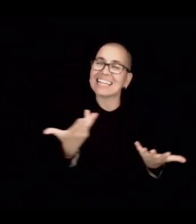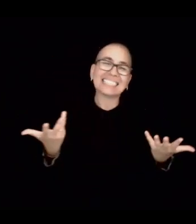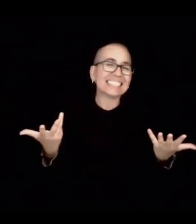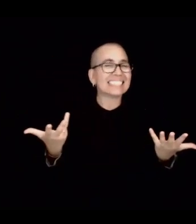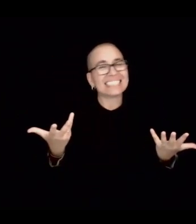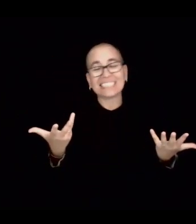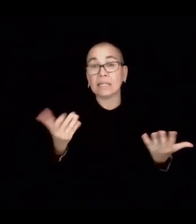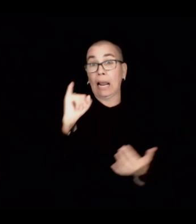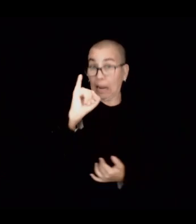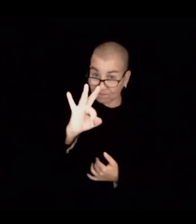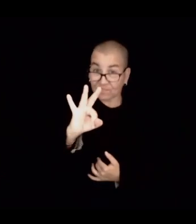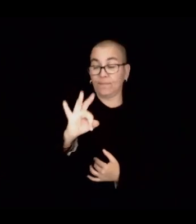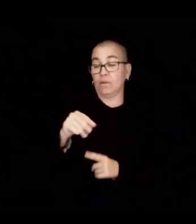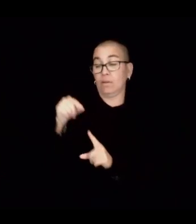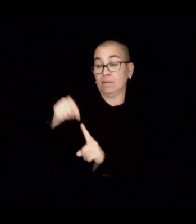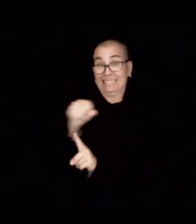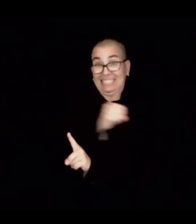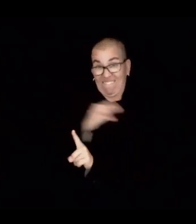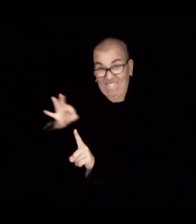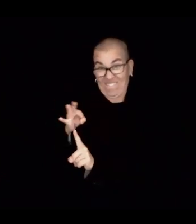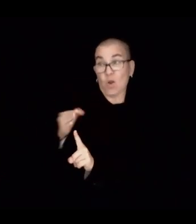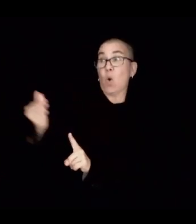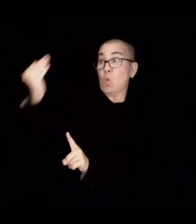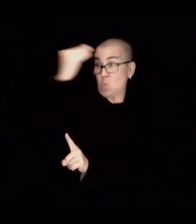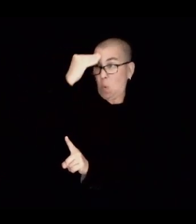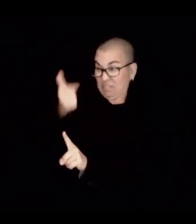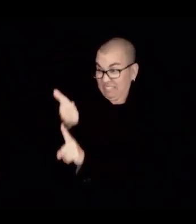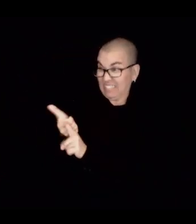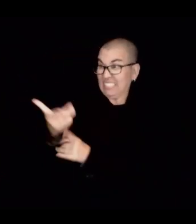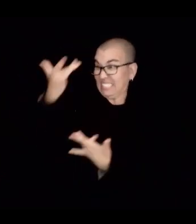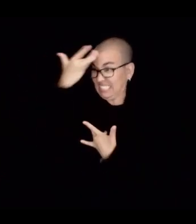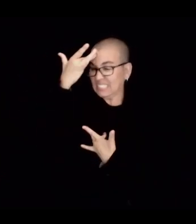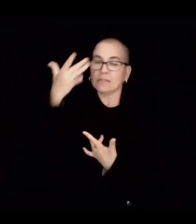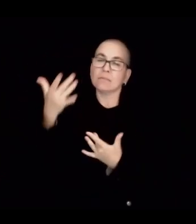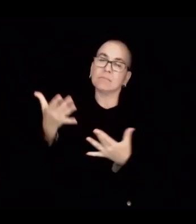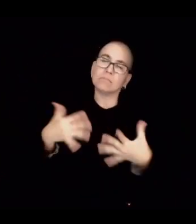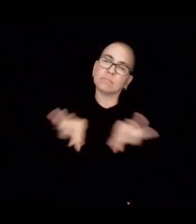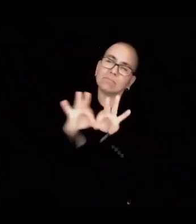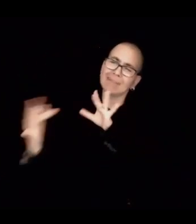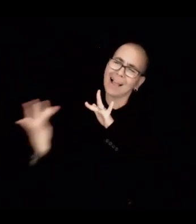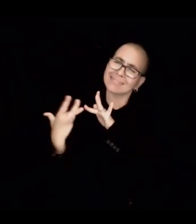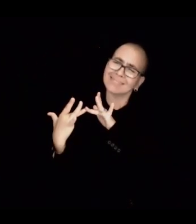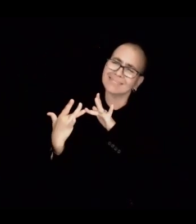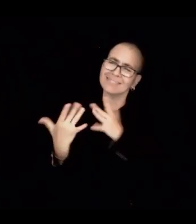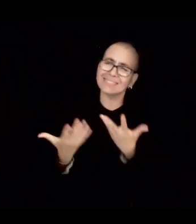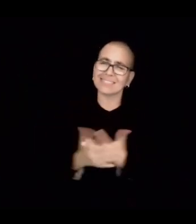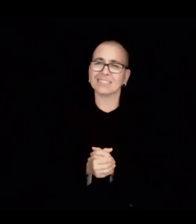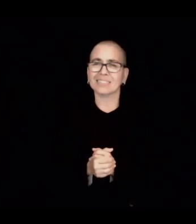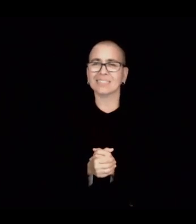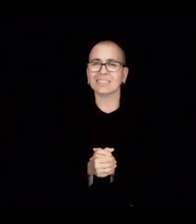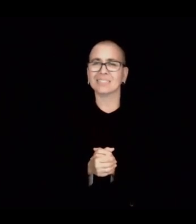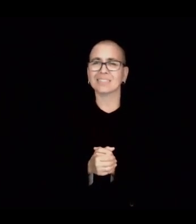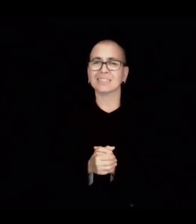are picking these up through our surveillance system. Okay, but they're not required to report any cases among staff to